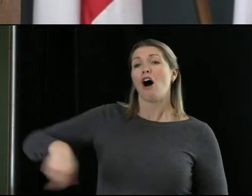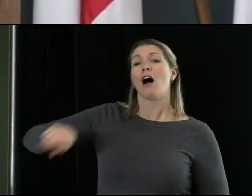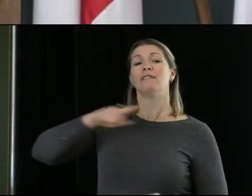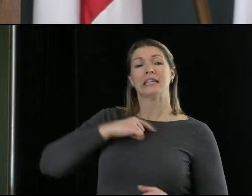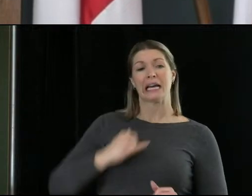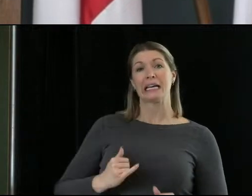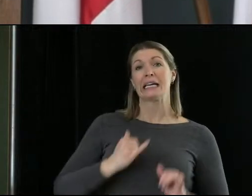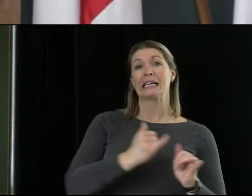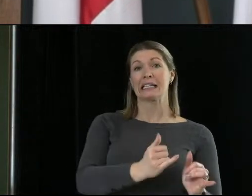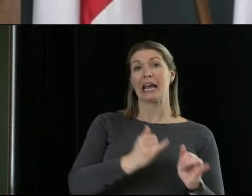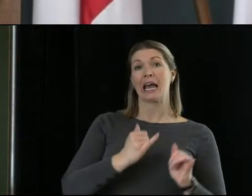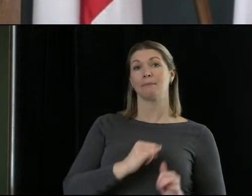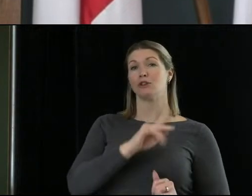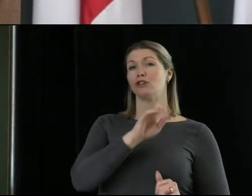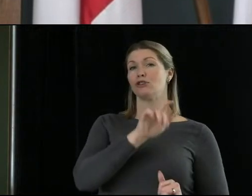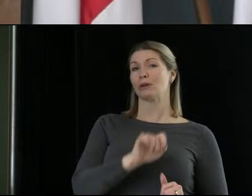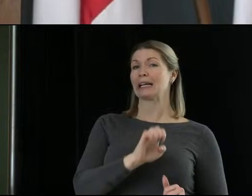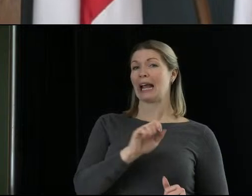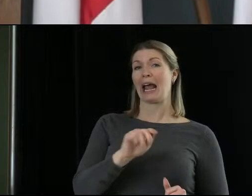a beautiful world this would be.